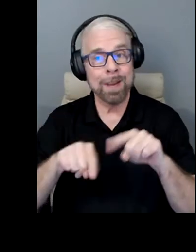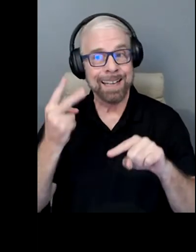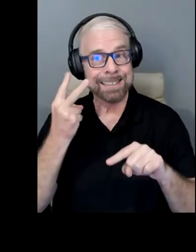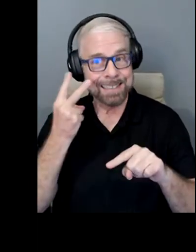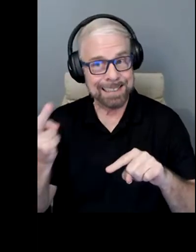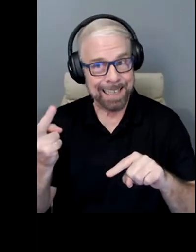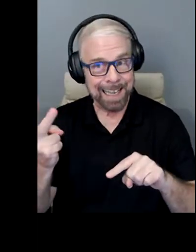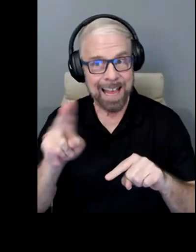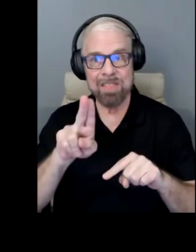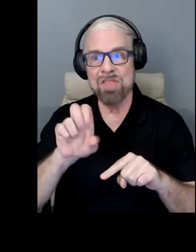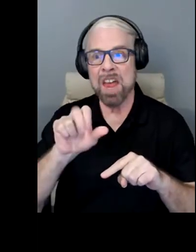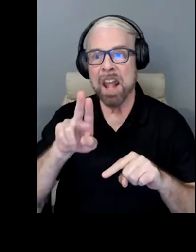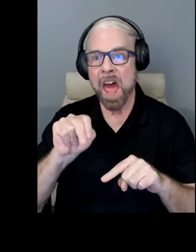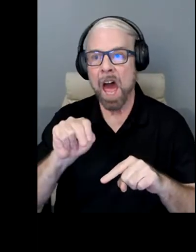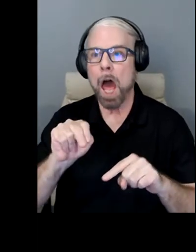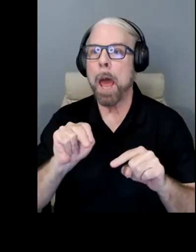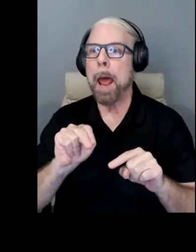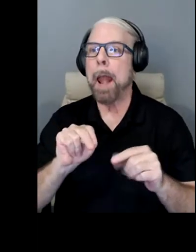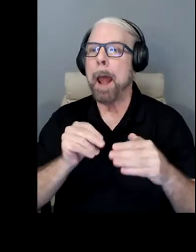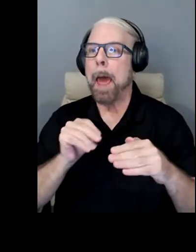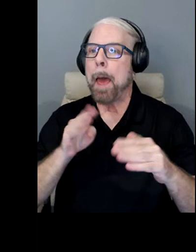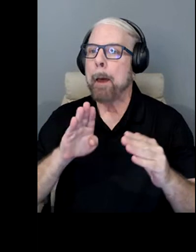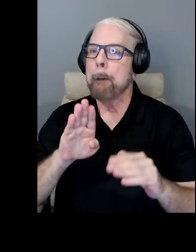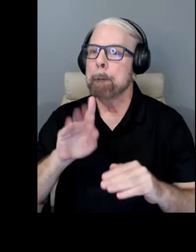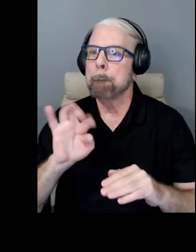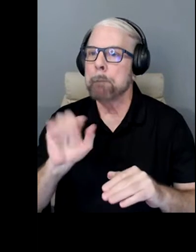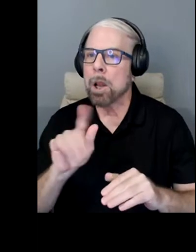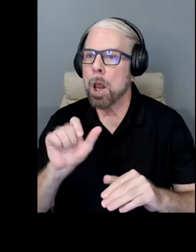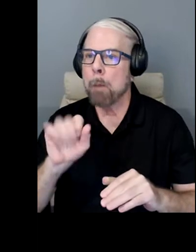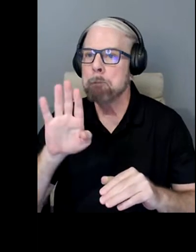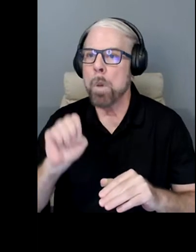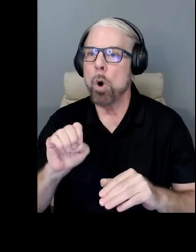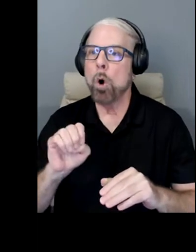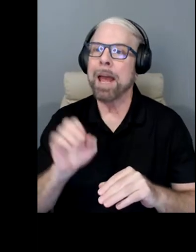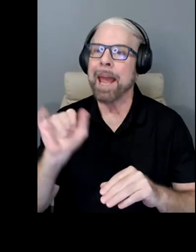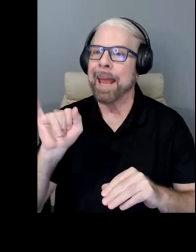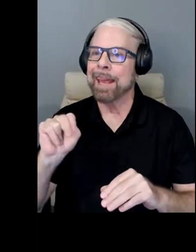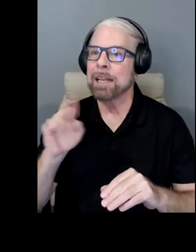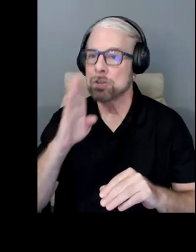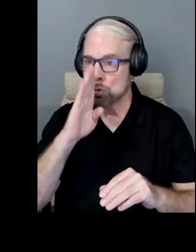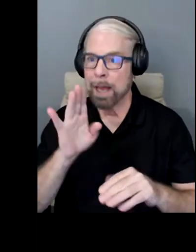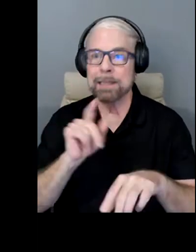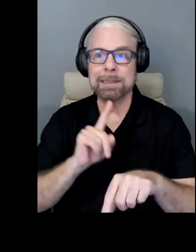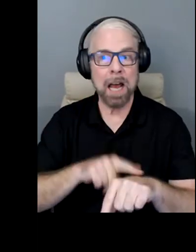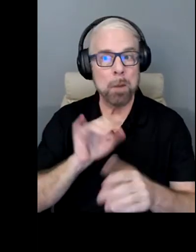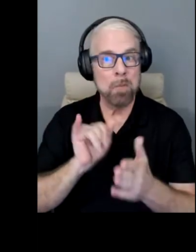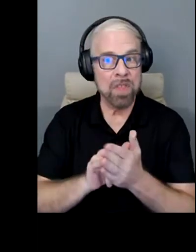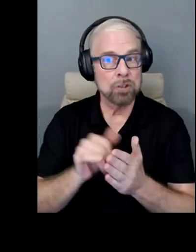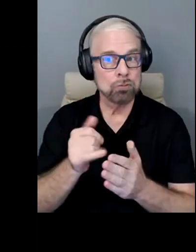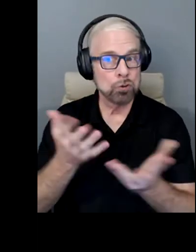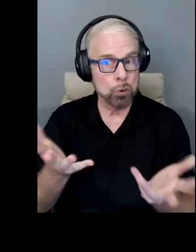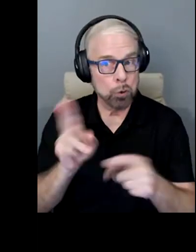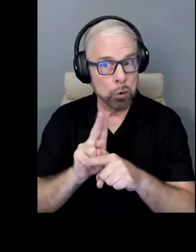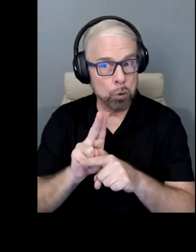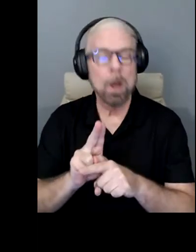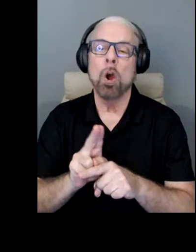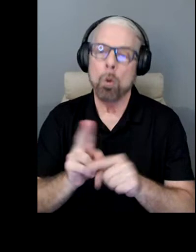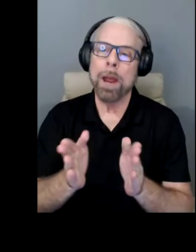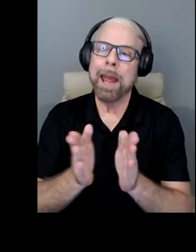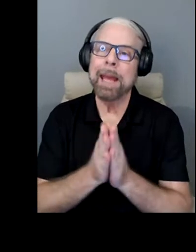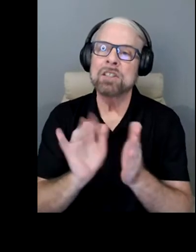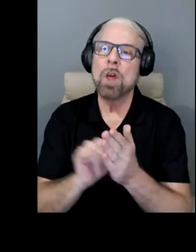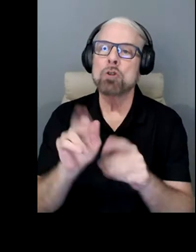the non-billable indirect time category that you're doing something here, we ask that you just use the other